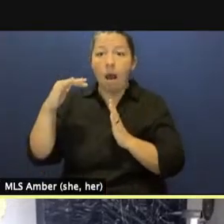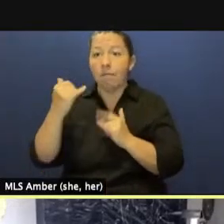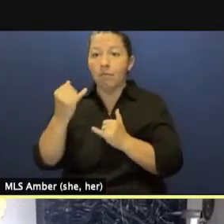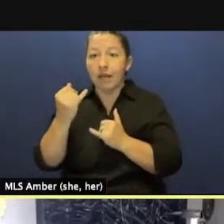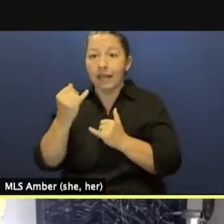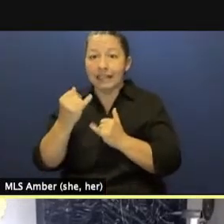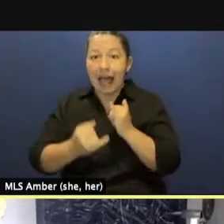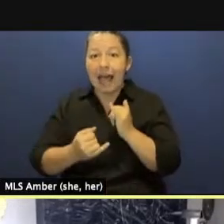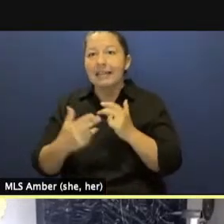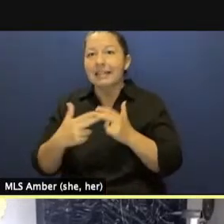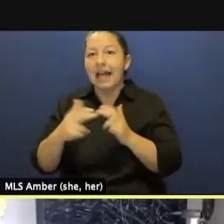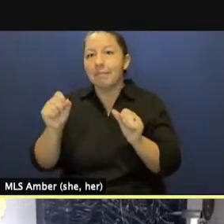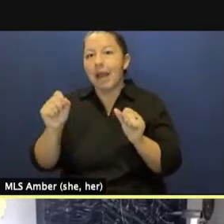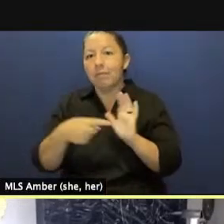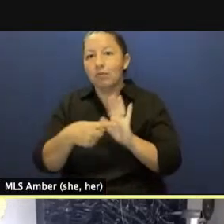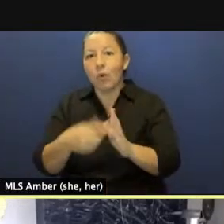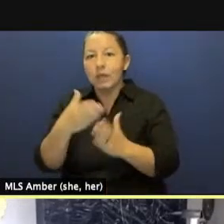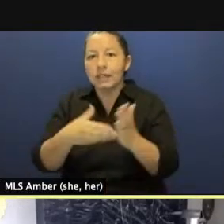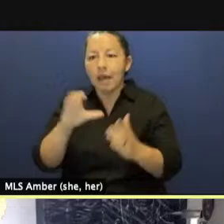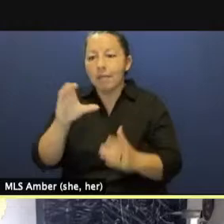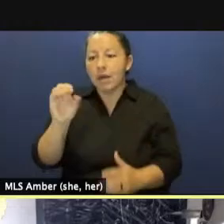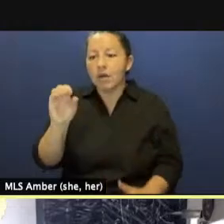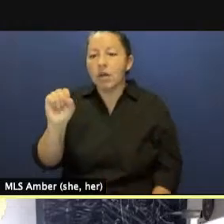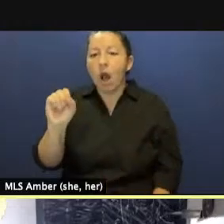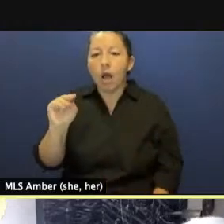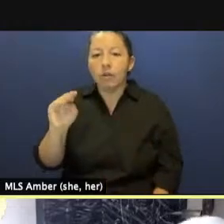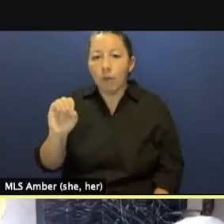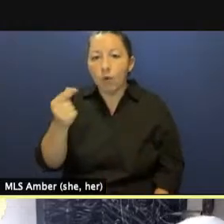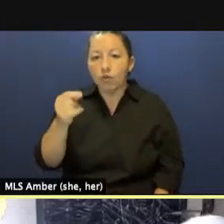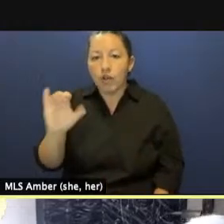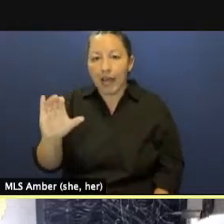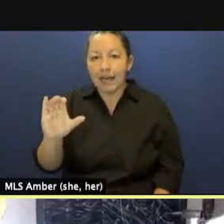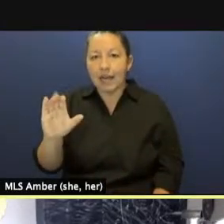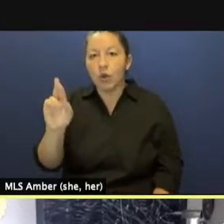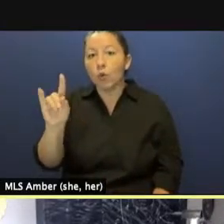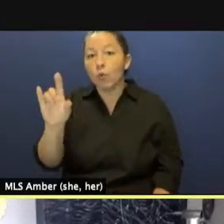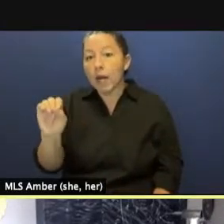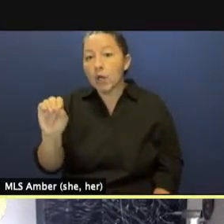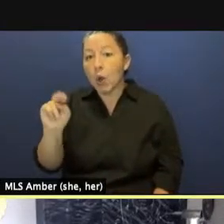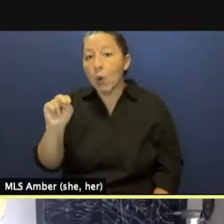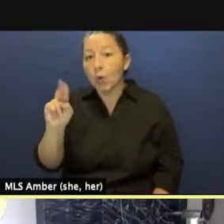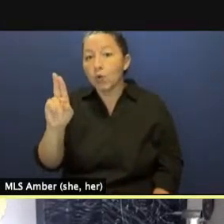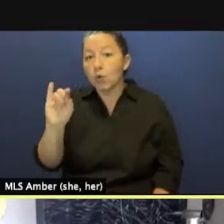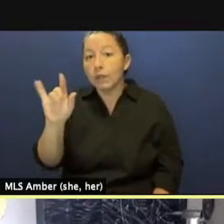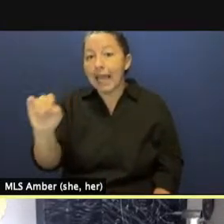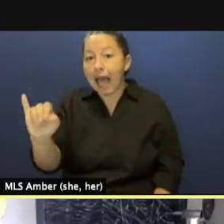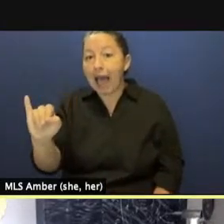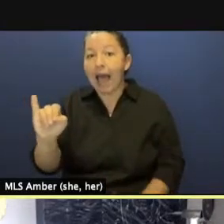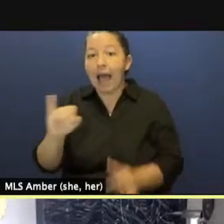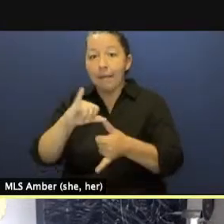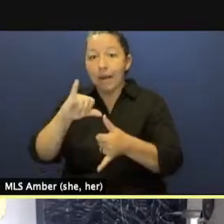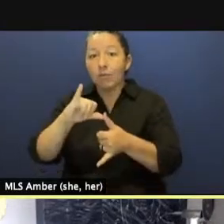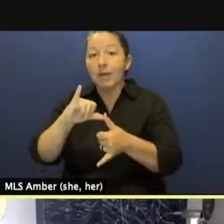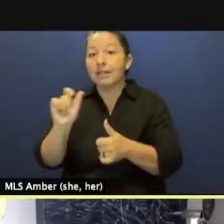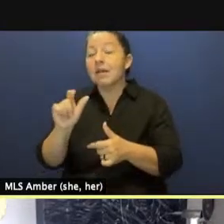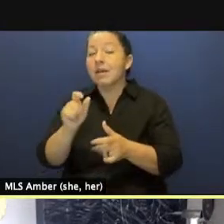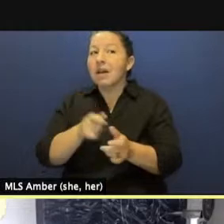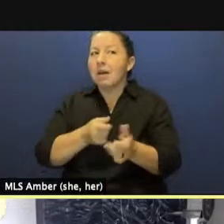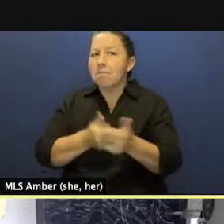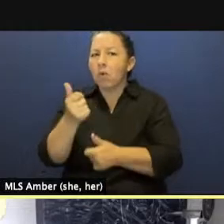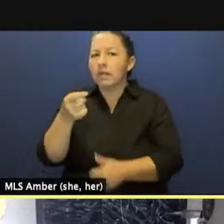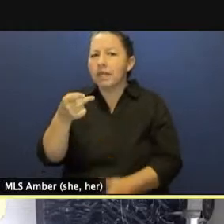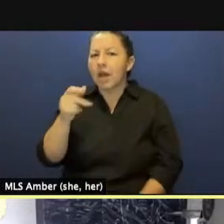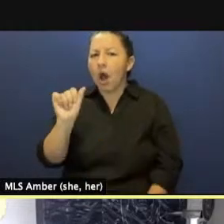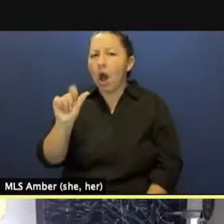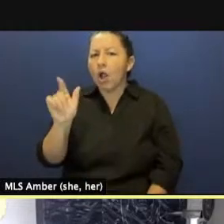some cosmogenic radionuclei measurements, primarily the aluminum-26, which will give us